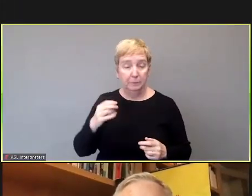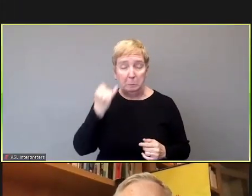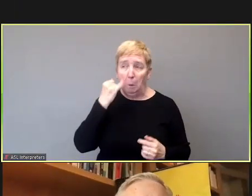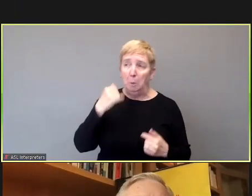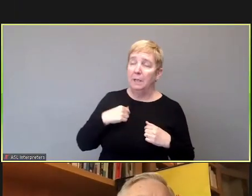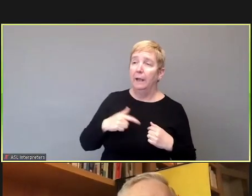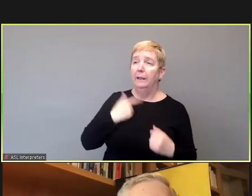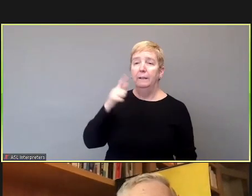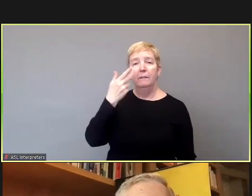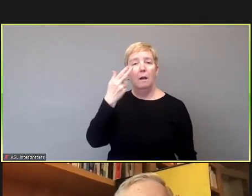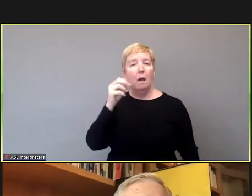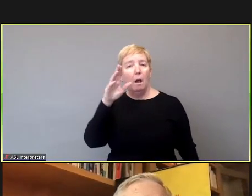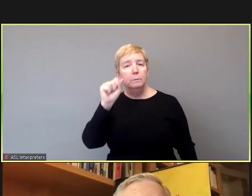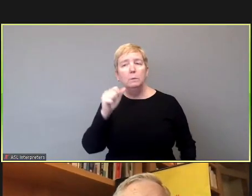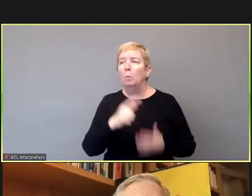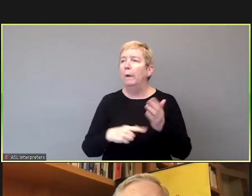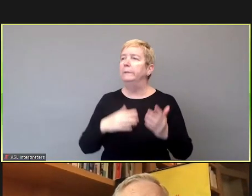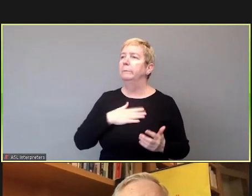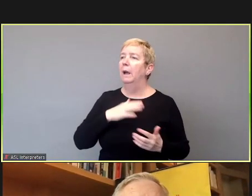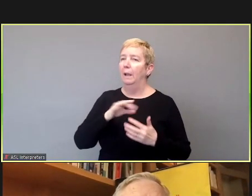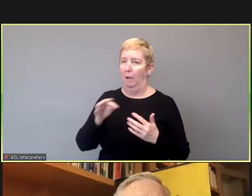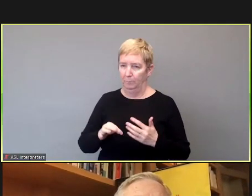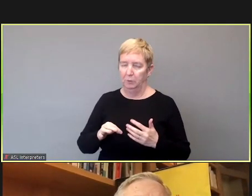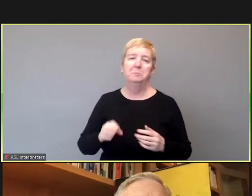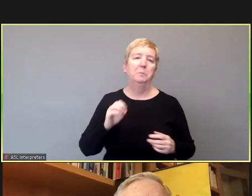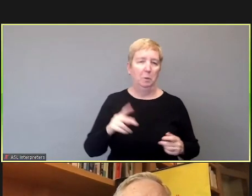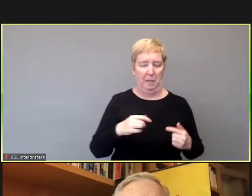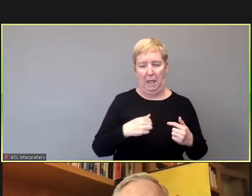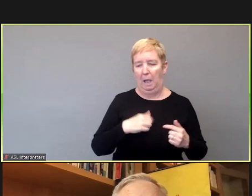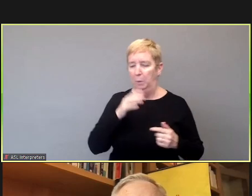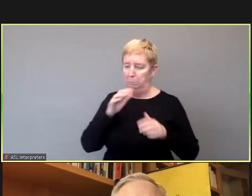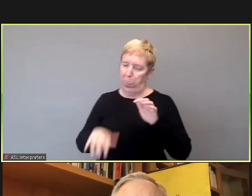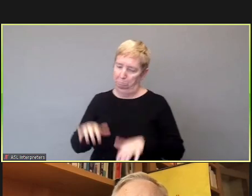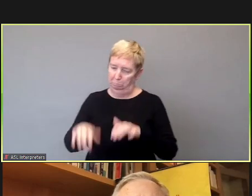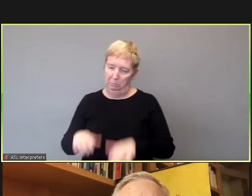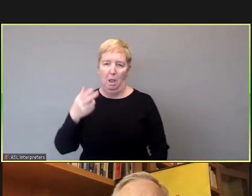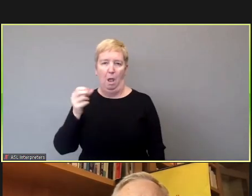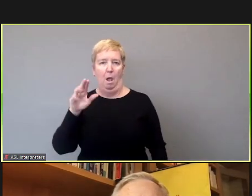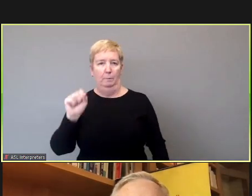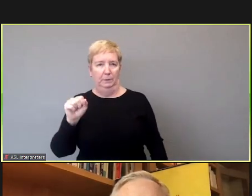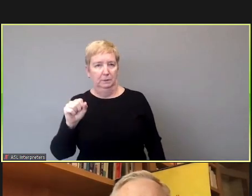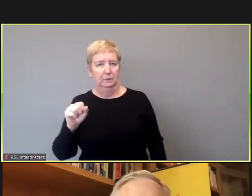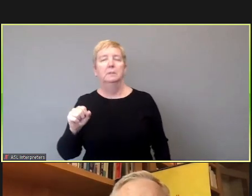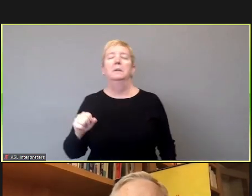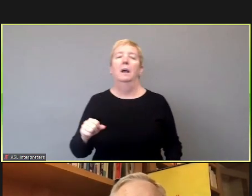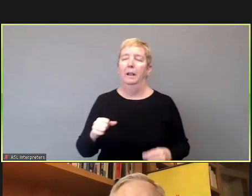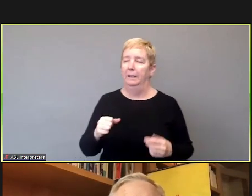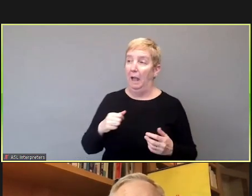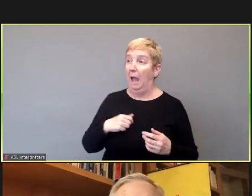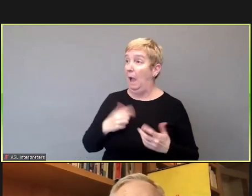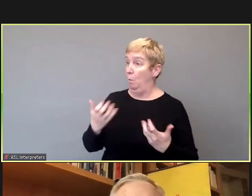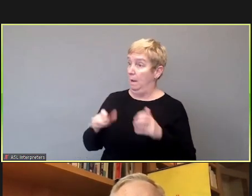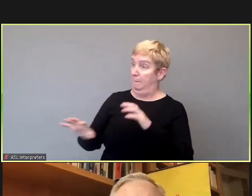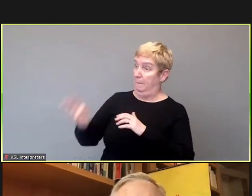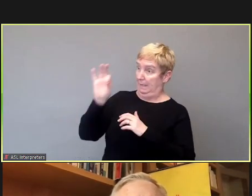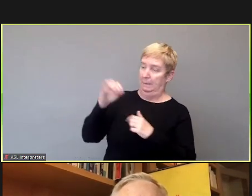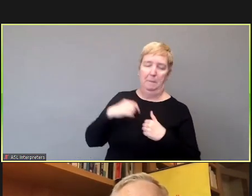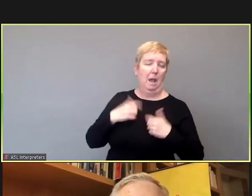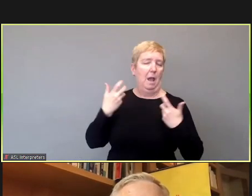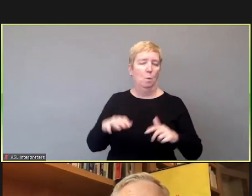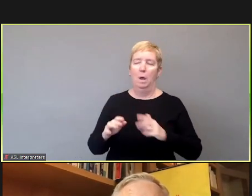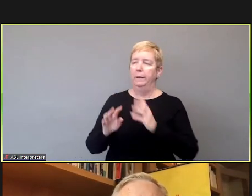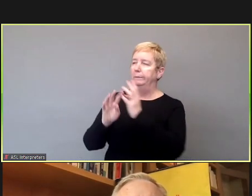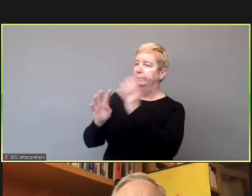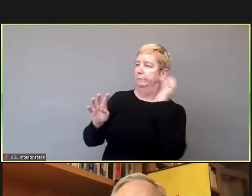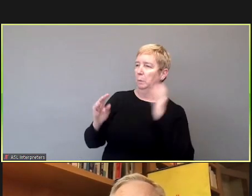do? You type in your zip code, you click on Find My Test. I want to pick them up. I don't want to wait. And then